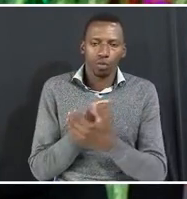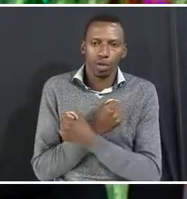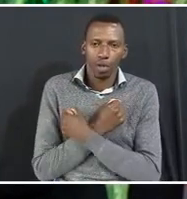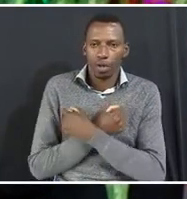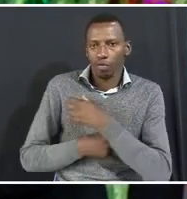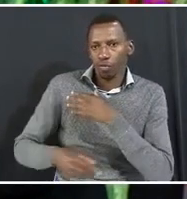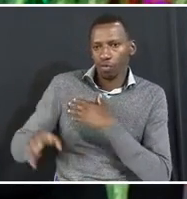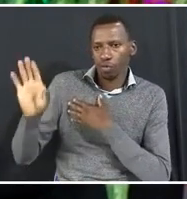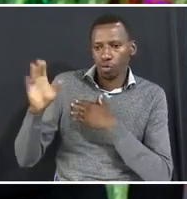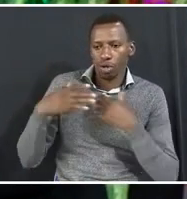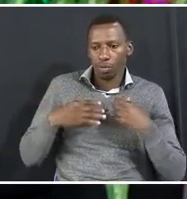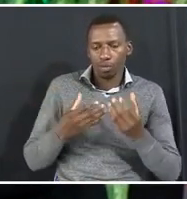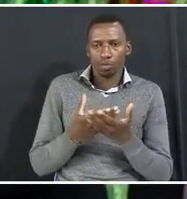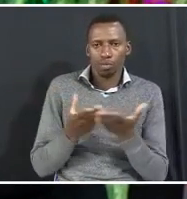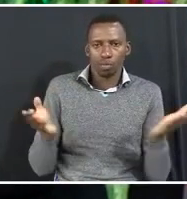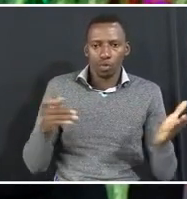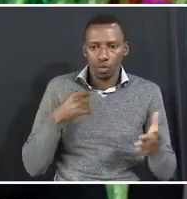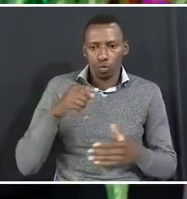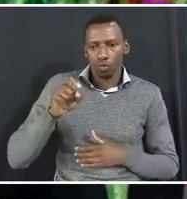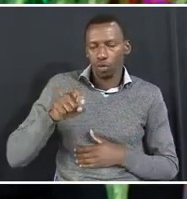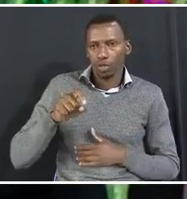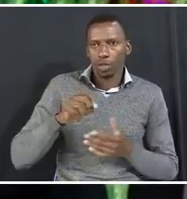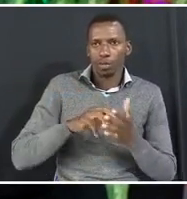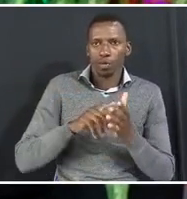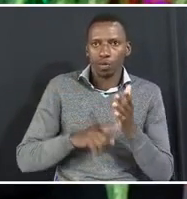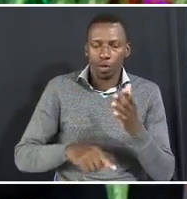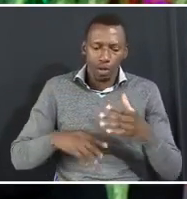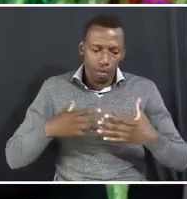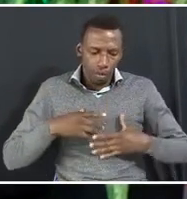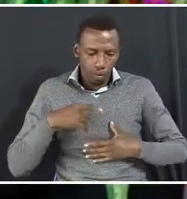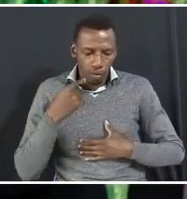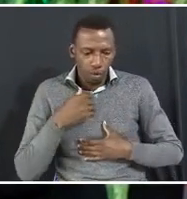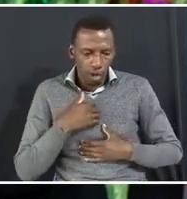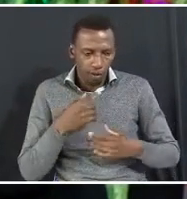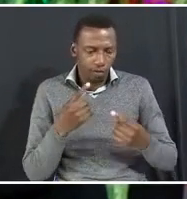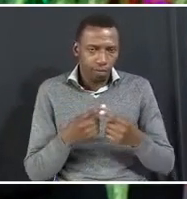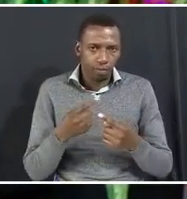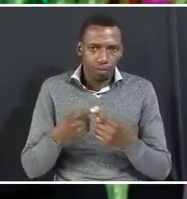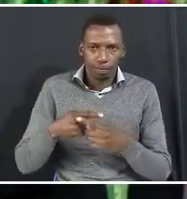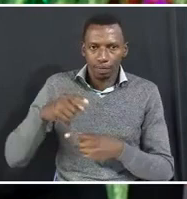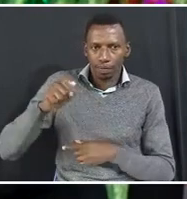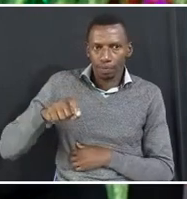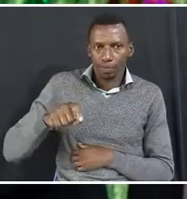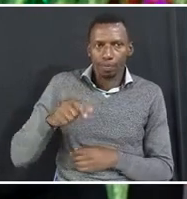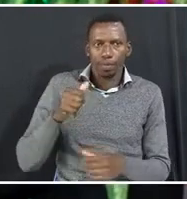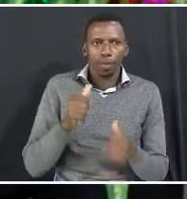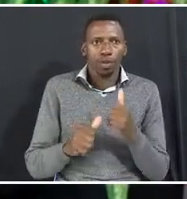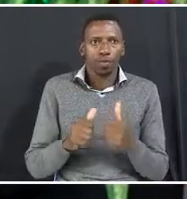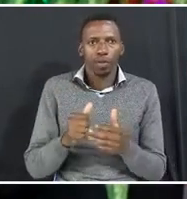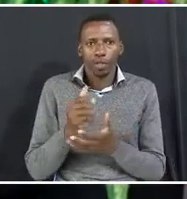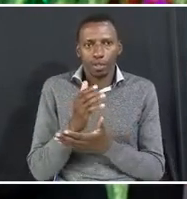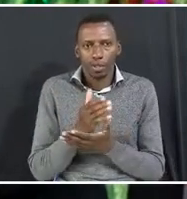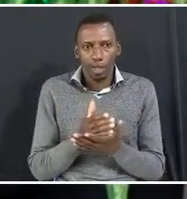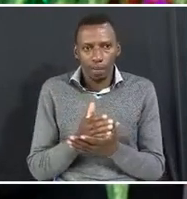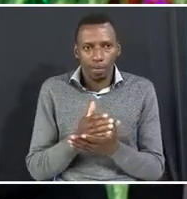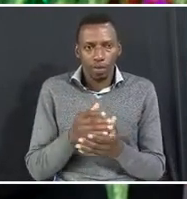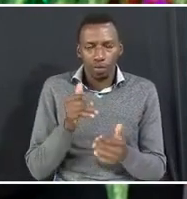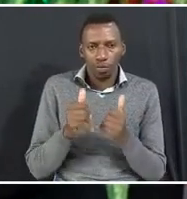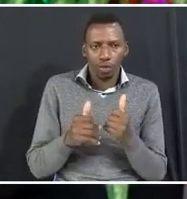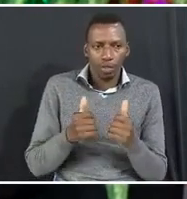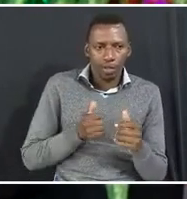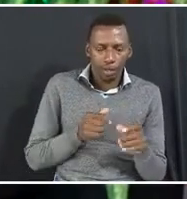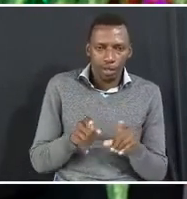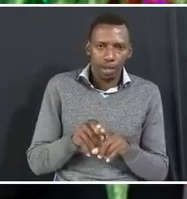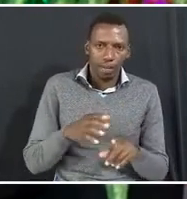need. And in need here, we mean people who have different needs, that actually some of which my sister Nora